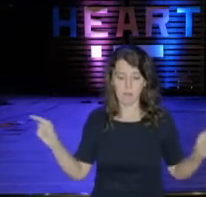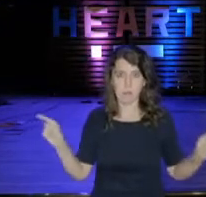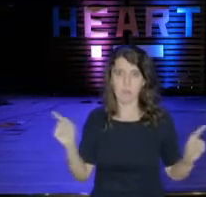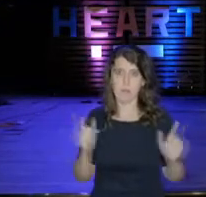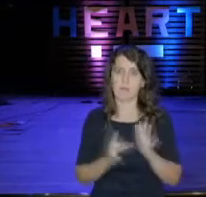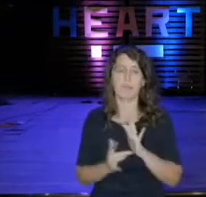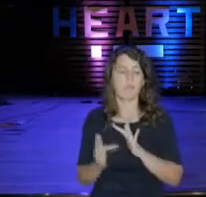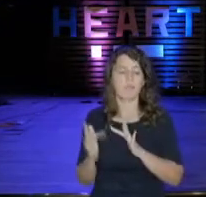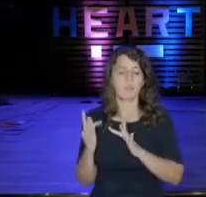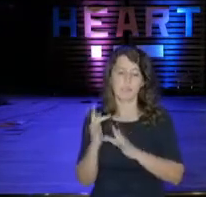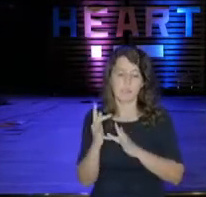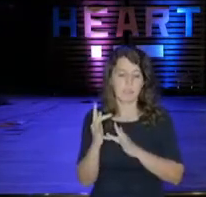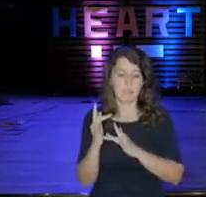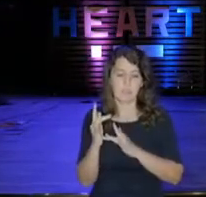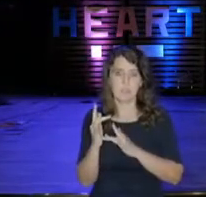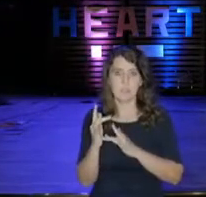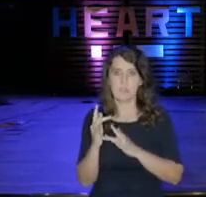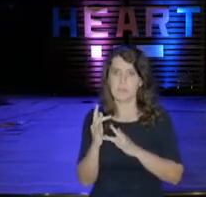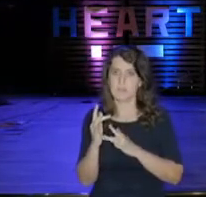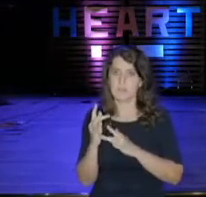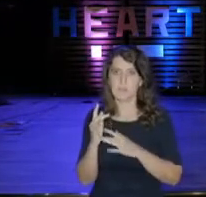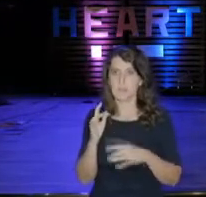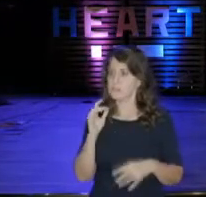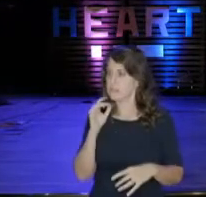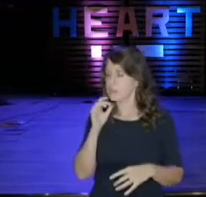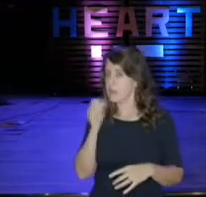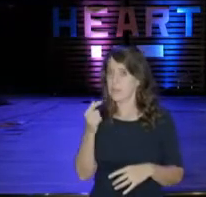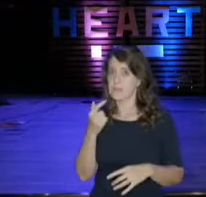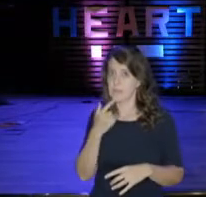doesn't say, who cares about adultery?